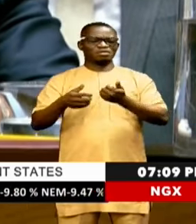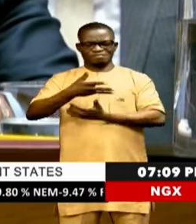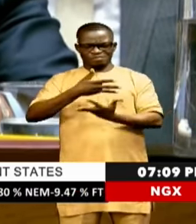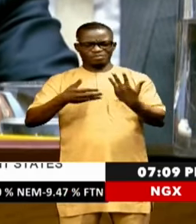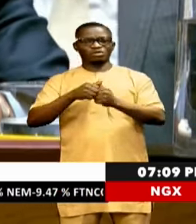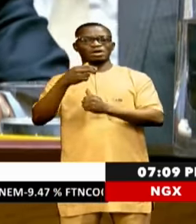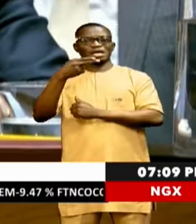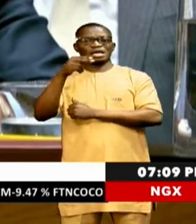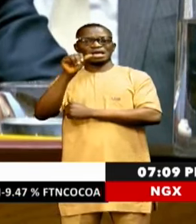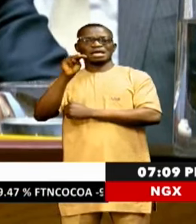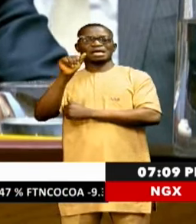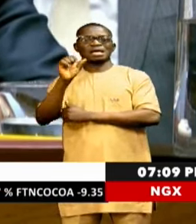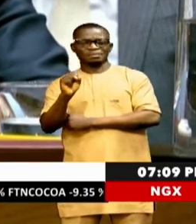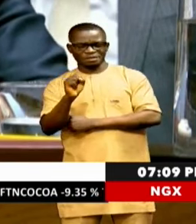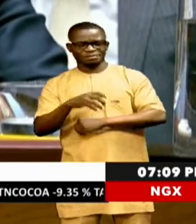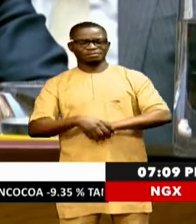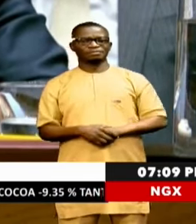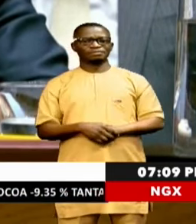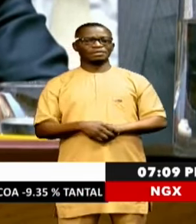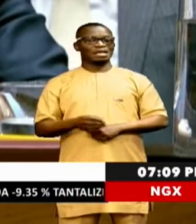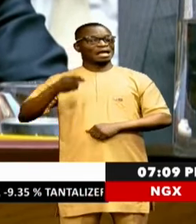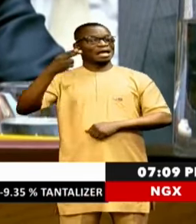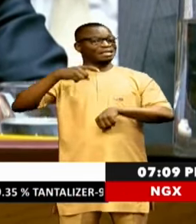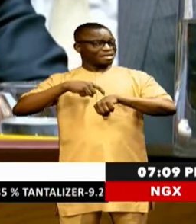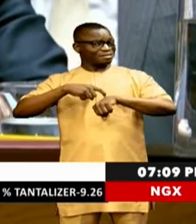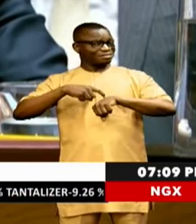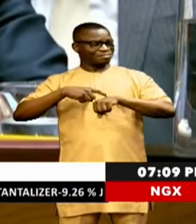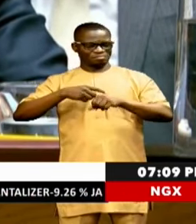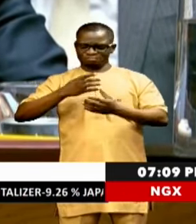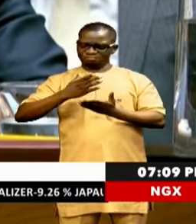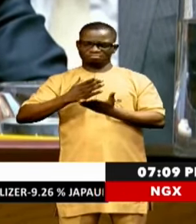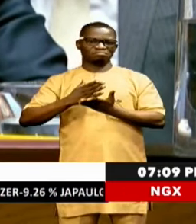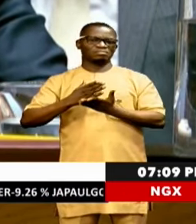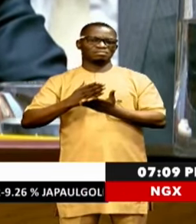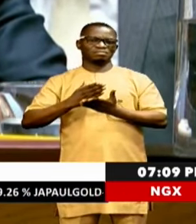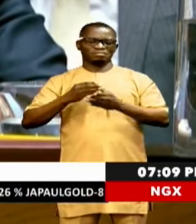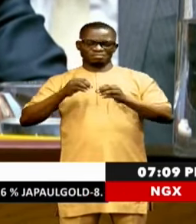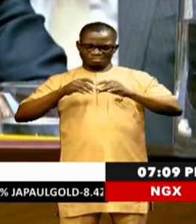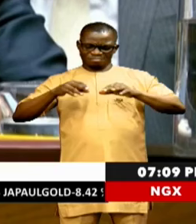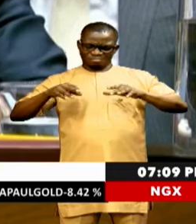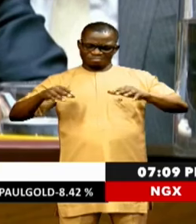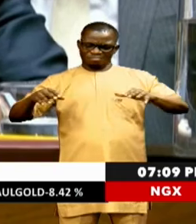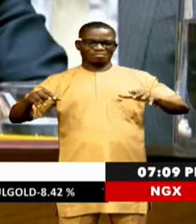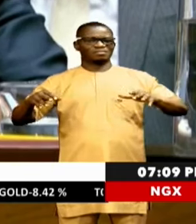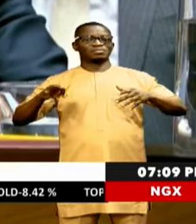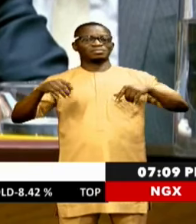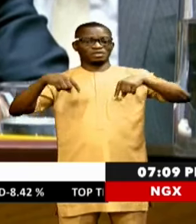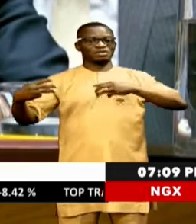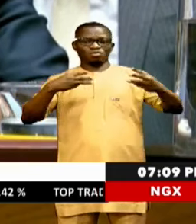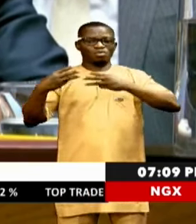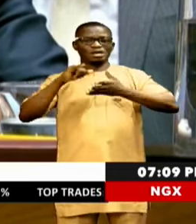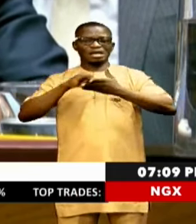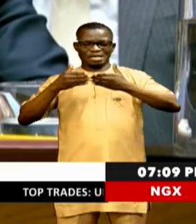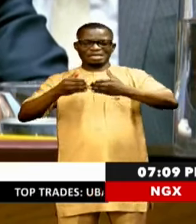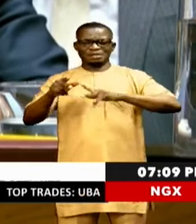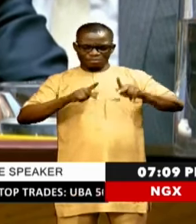Hamas. It's high time to stop the sickening cycle of escalation after escalation that is leading the